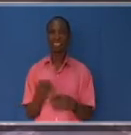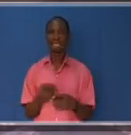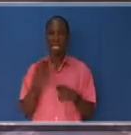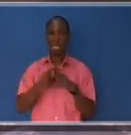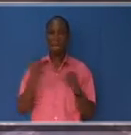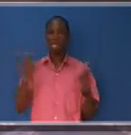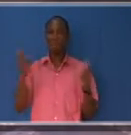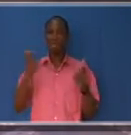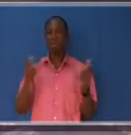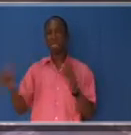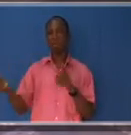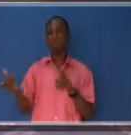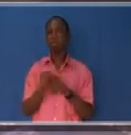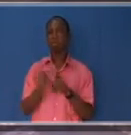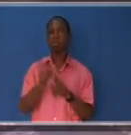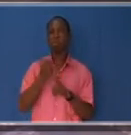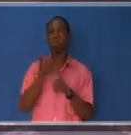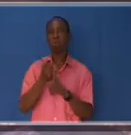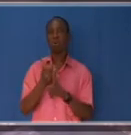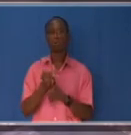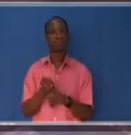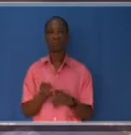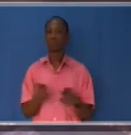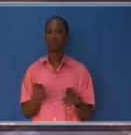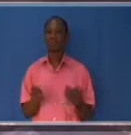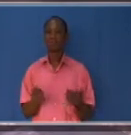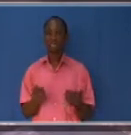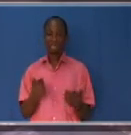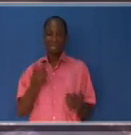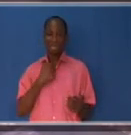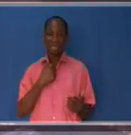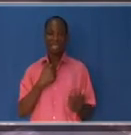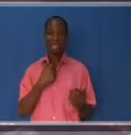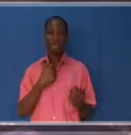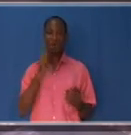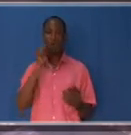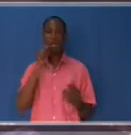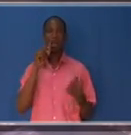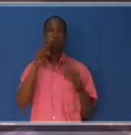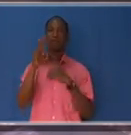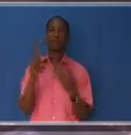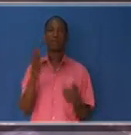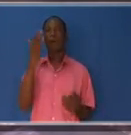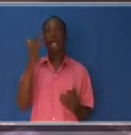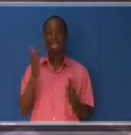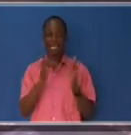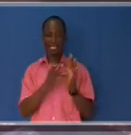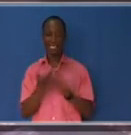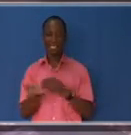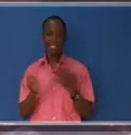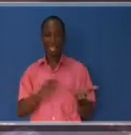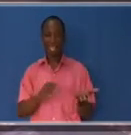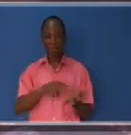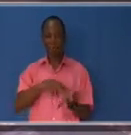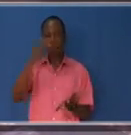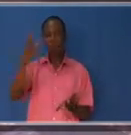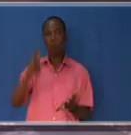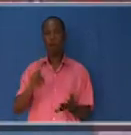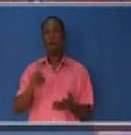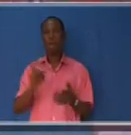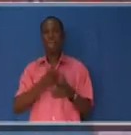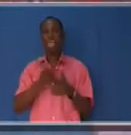prophetess and leads the church and say that because when Jesus arose from the grave, the first person